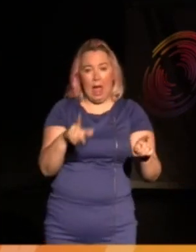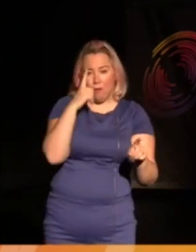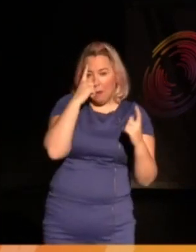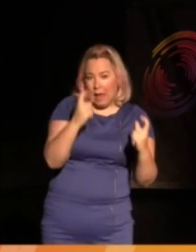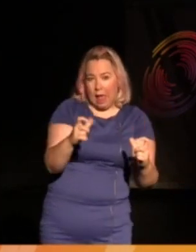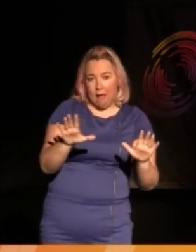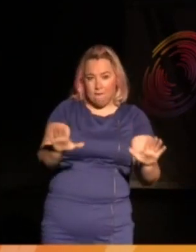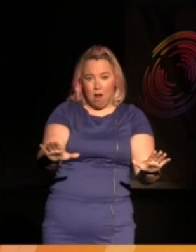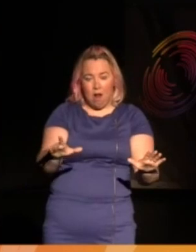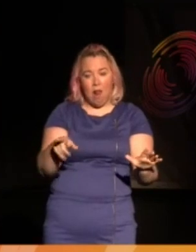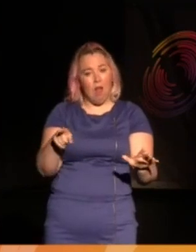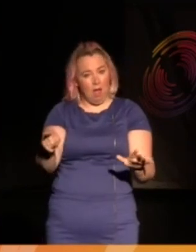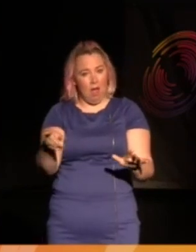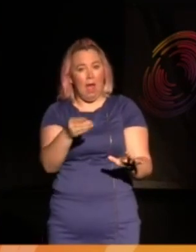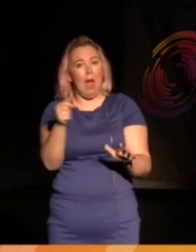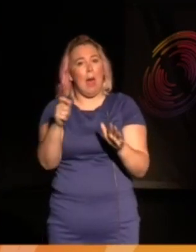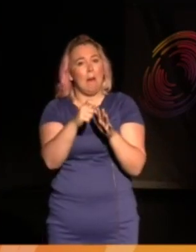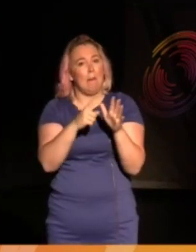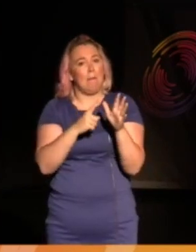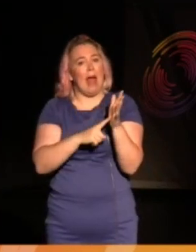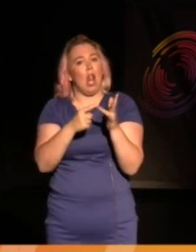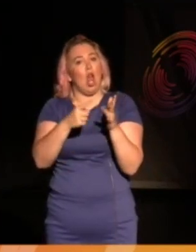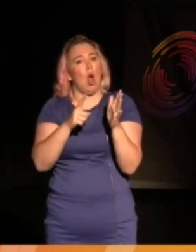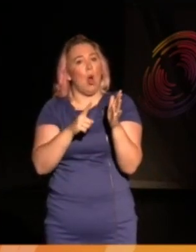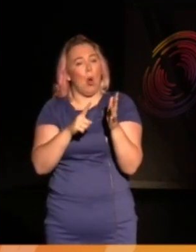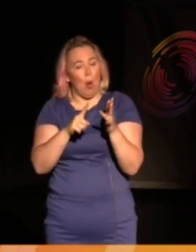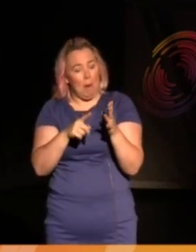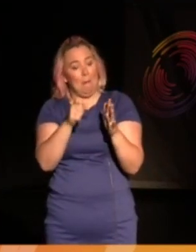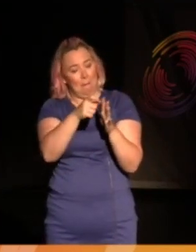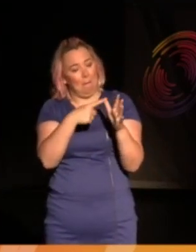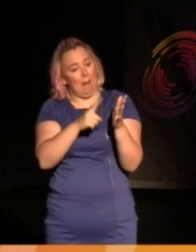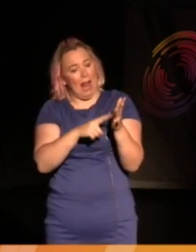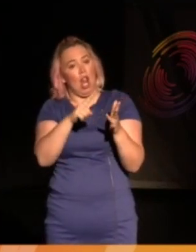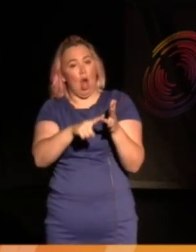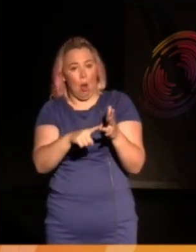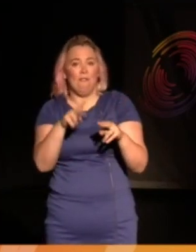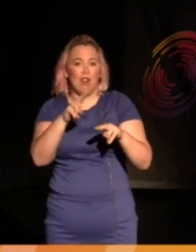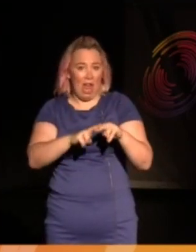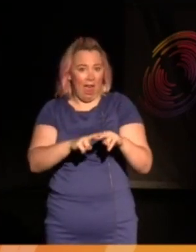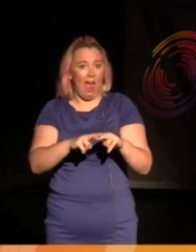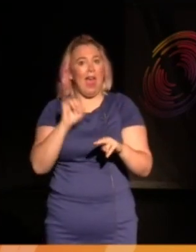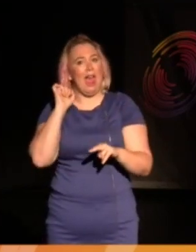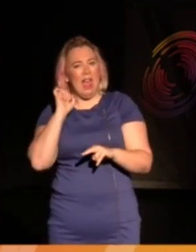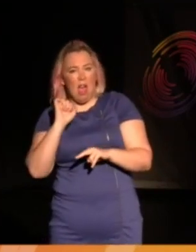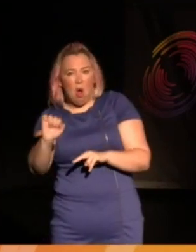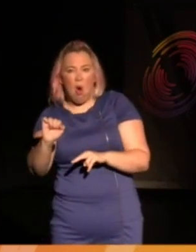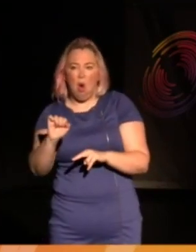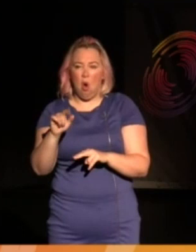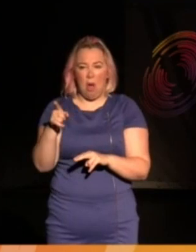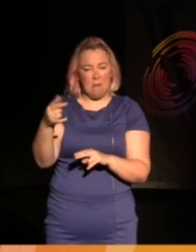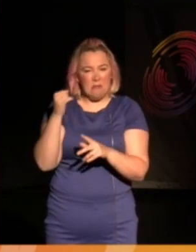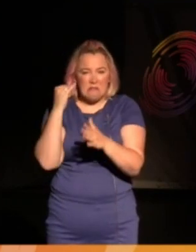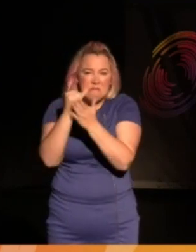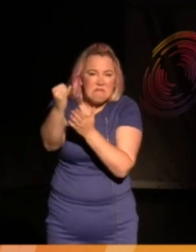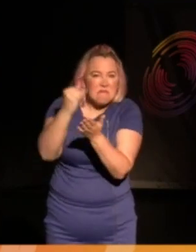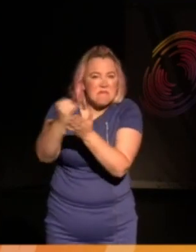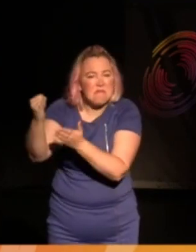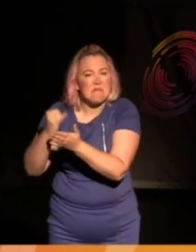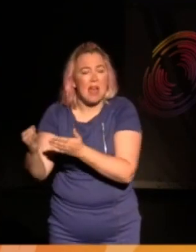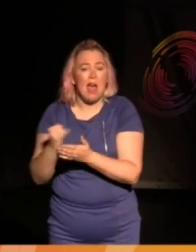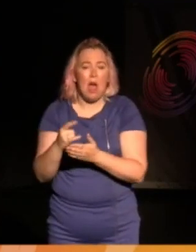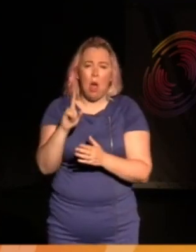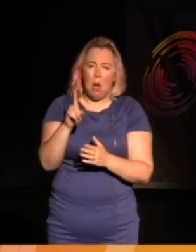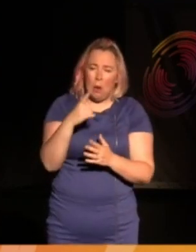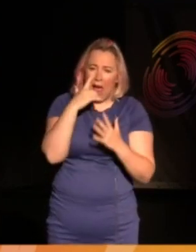Brazilian radical Paulo Freire's premise or question that activists should ask themselves, what can we do